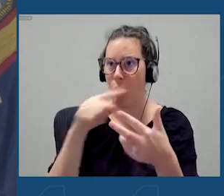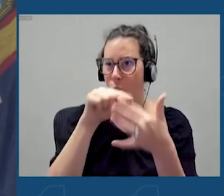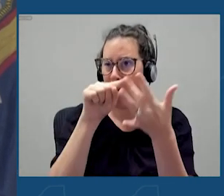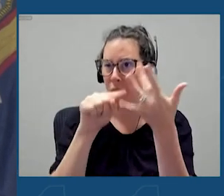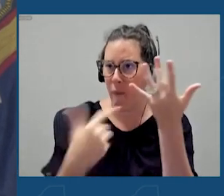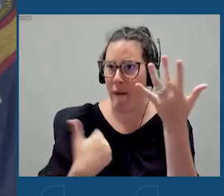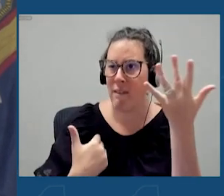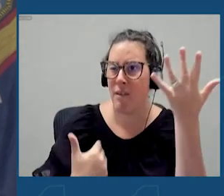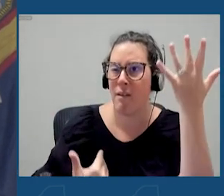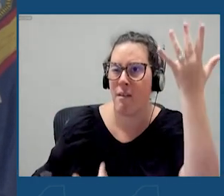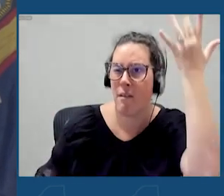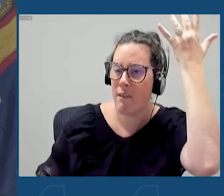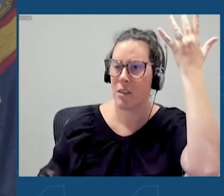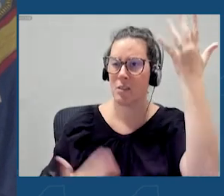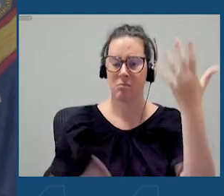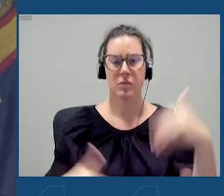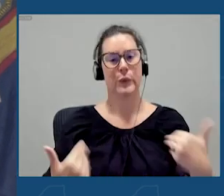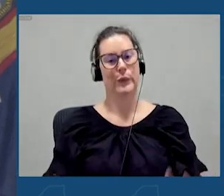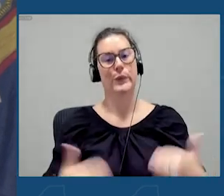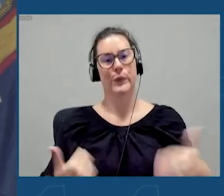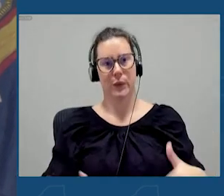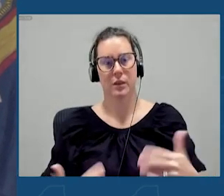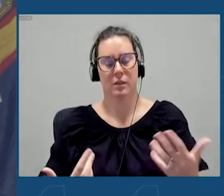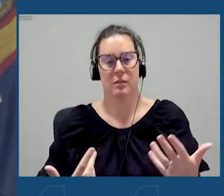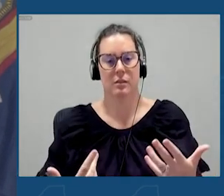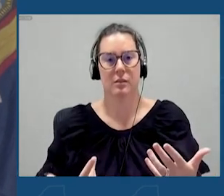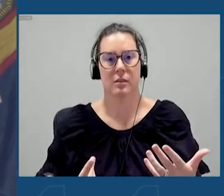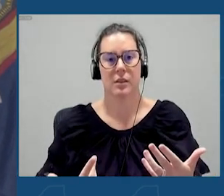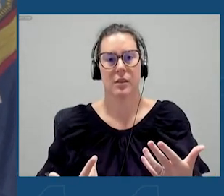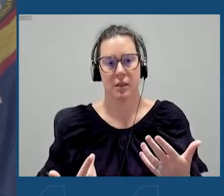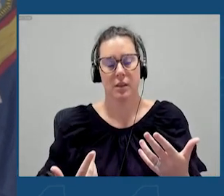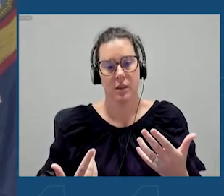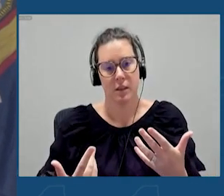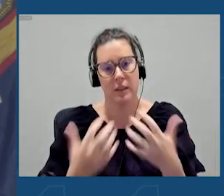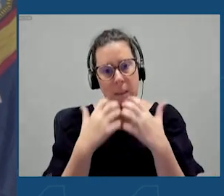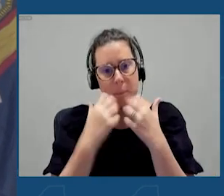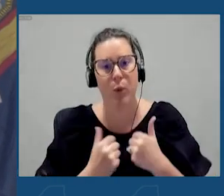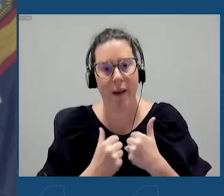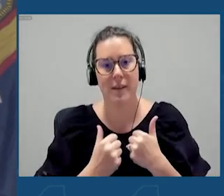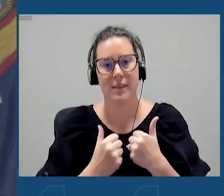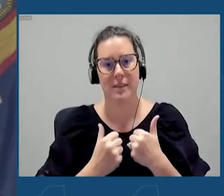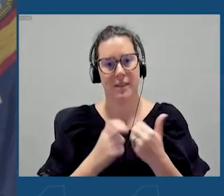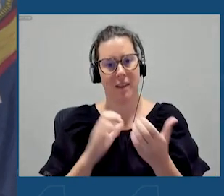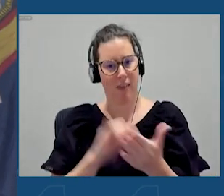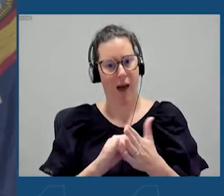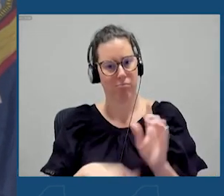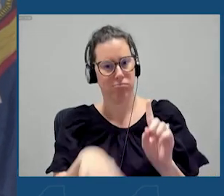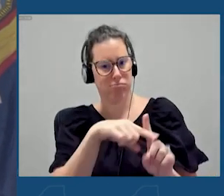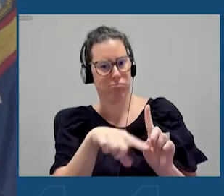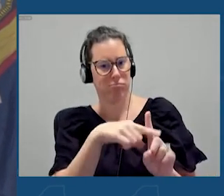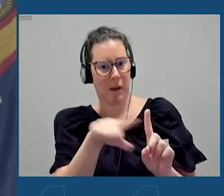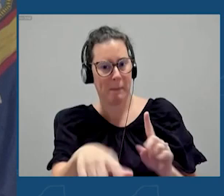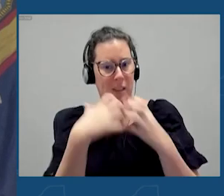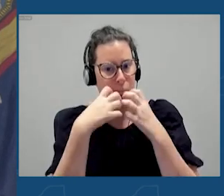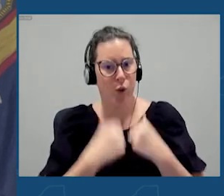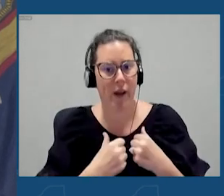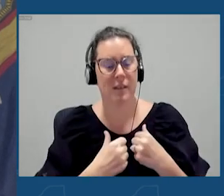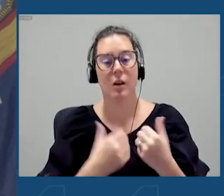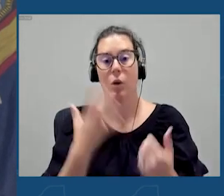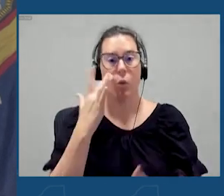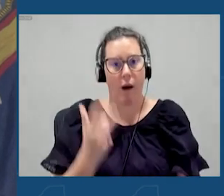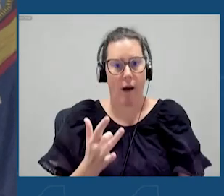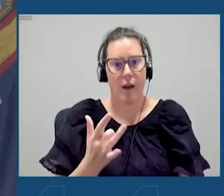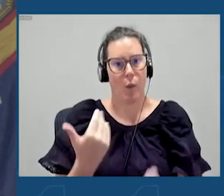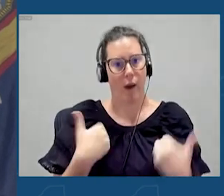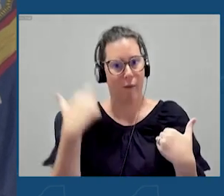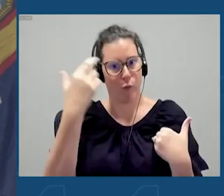that we're building on, all these great high-tech industries? Embrace the swagger of upstate New York, because you have reason to boast